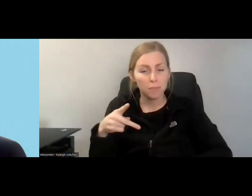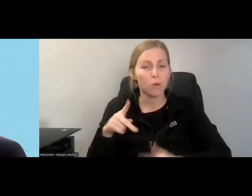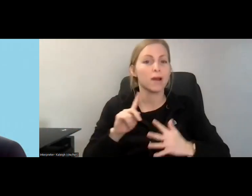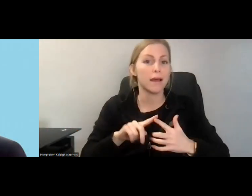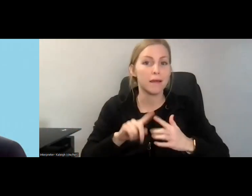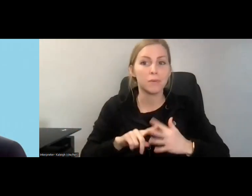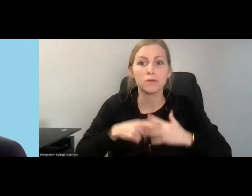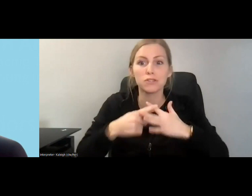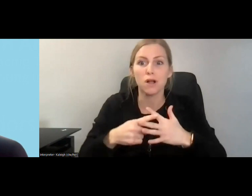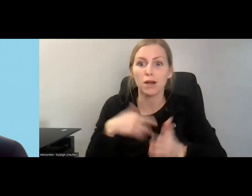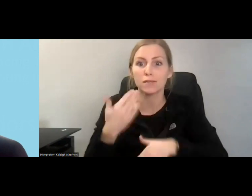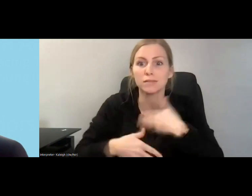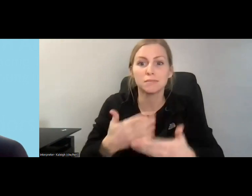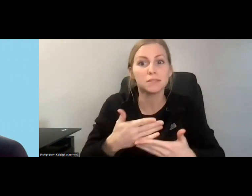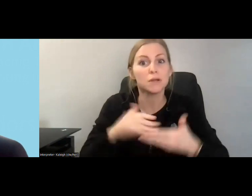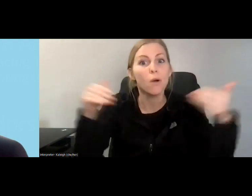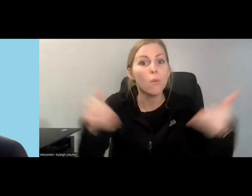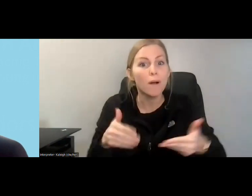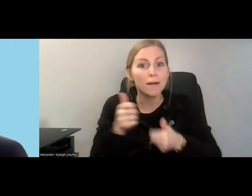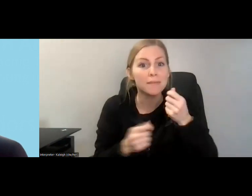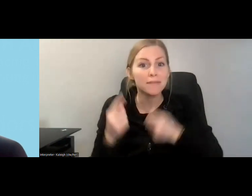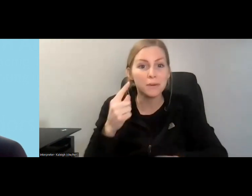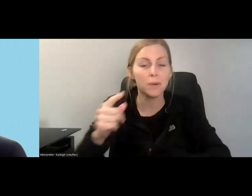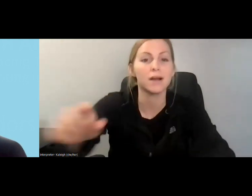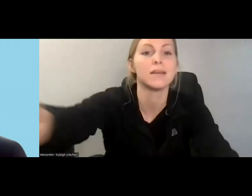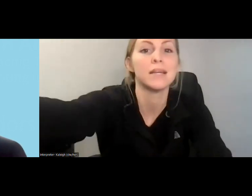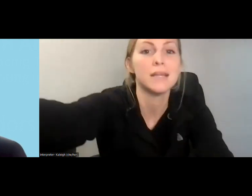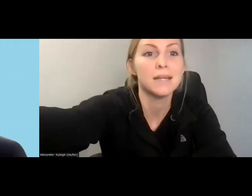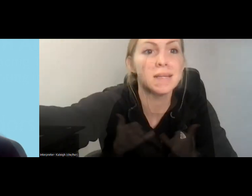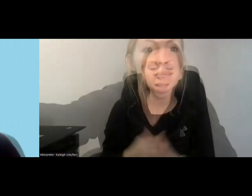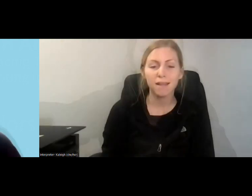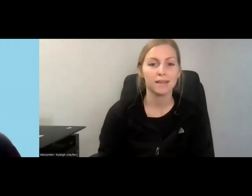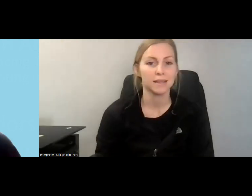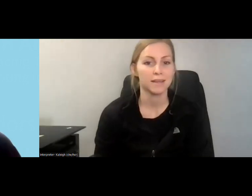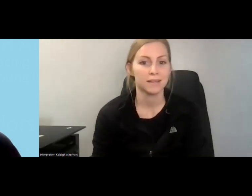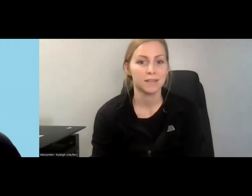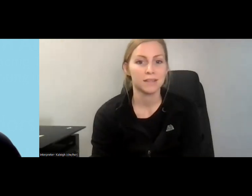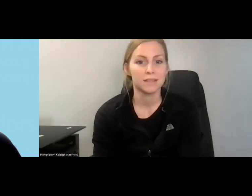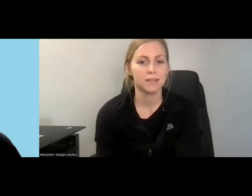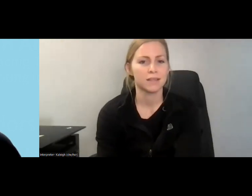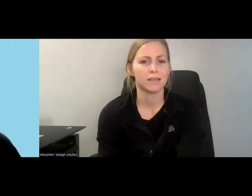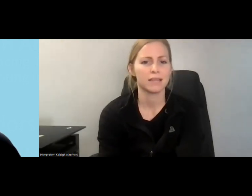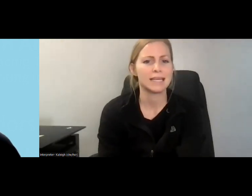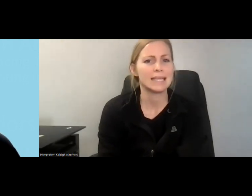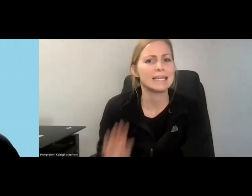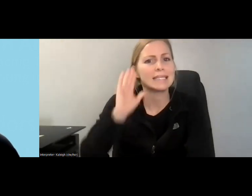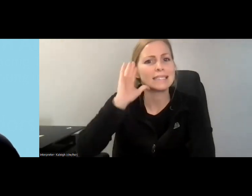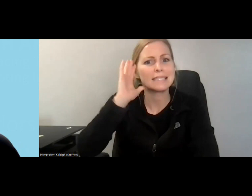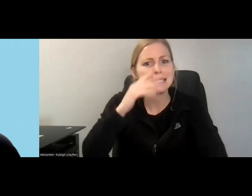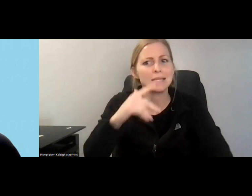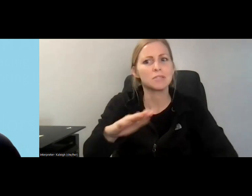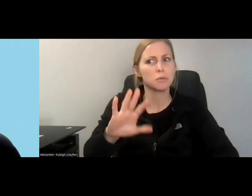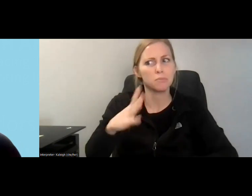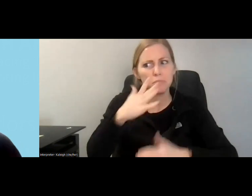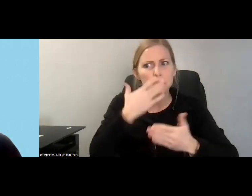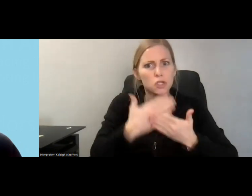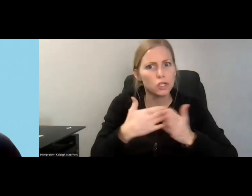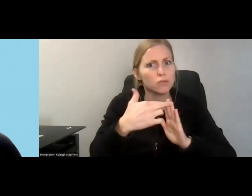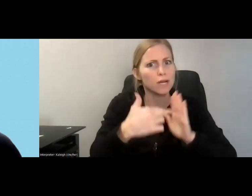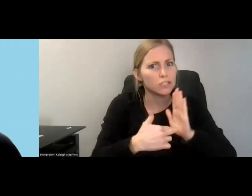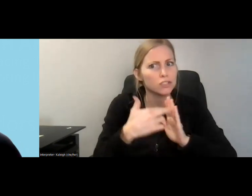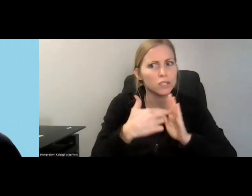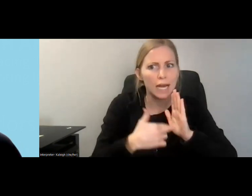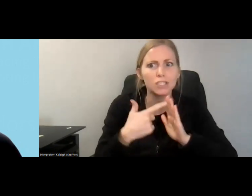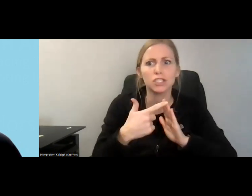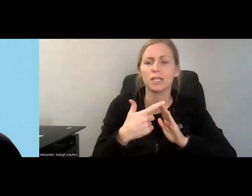Welcome to everybody. We're really happy you all had a chance to join us today. It sounded to me, because we had a pretty good registration today, that the topic